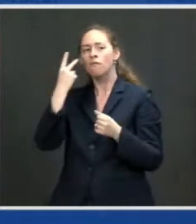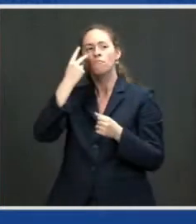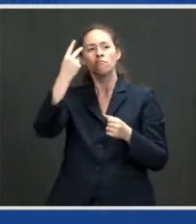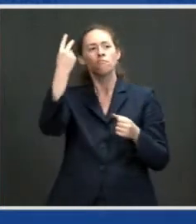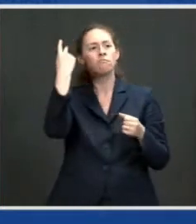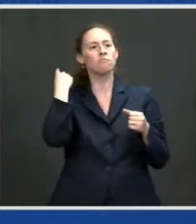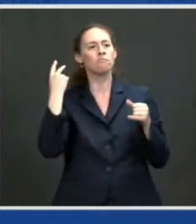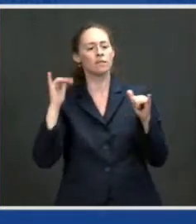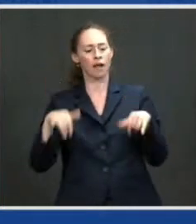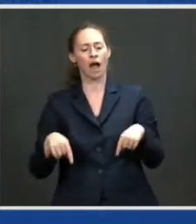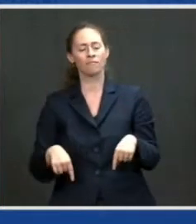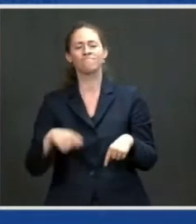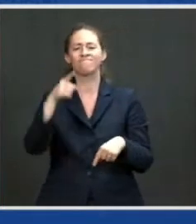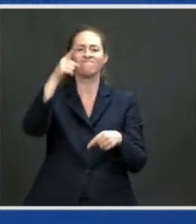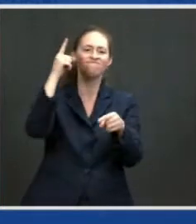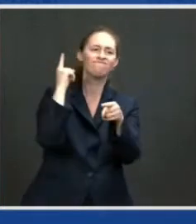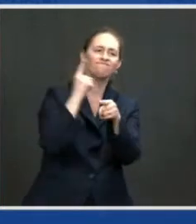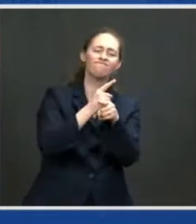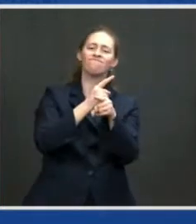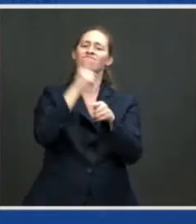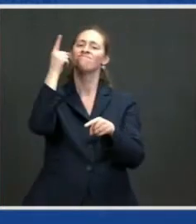future. Won the future.